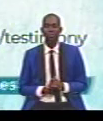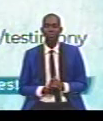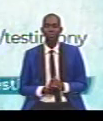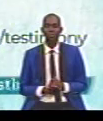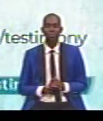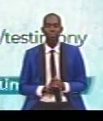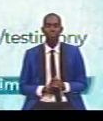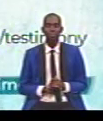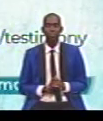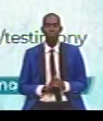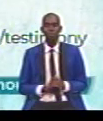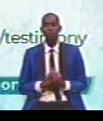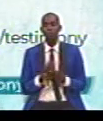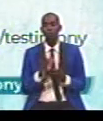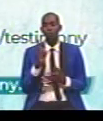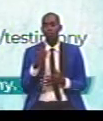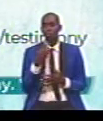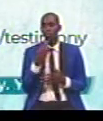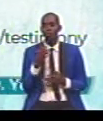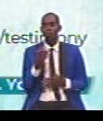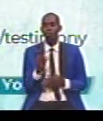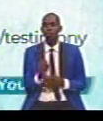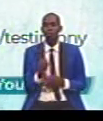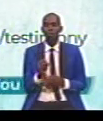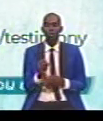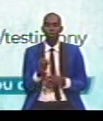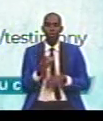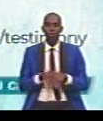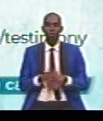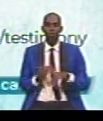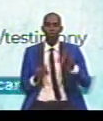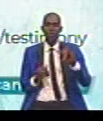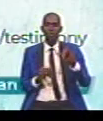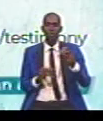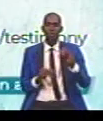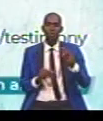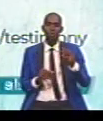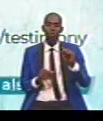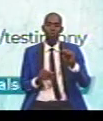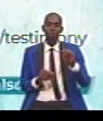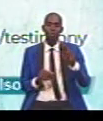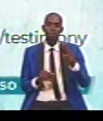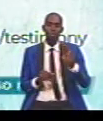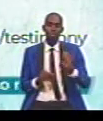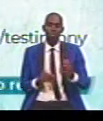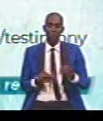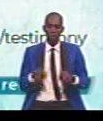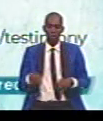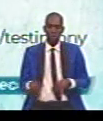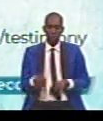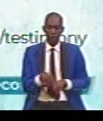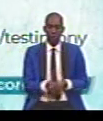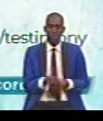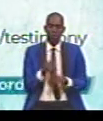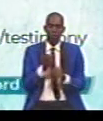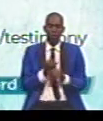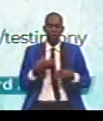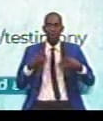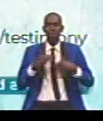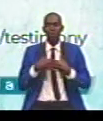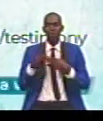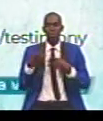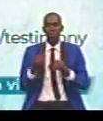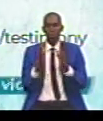Uche Victory says on the YouTube page, "My burning feet got healing after the prayer of the man of